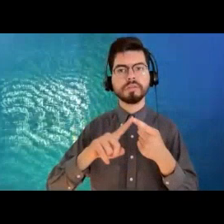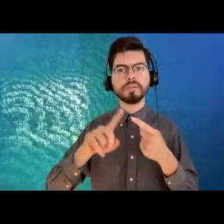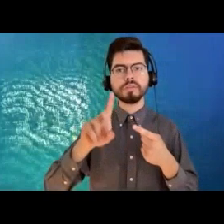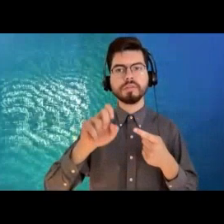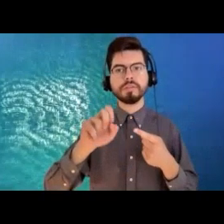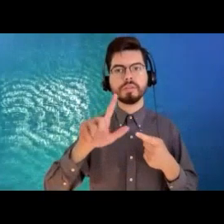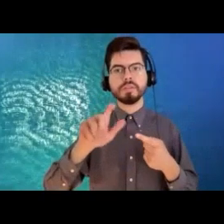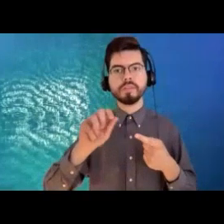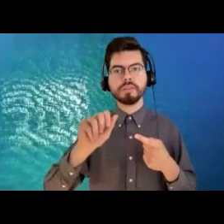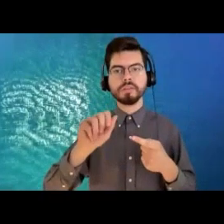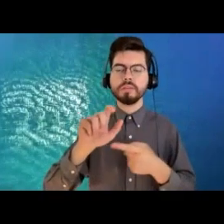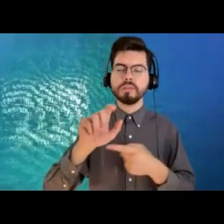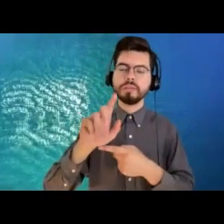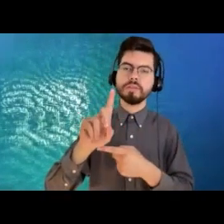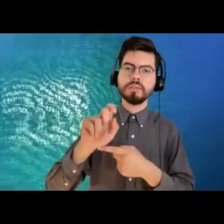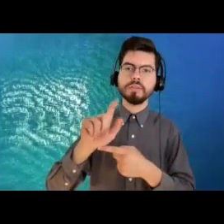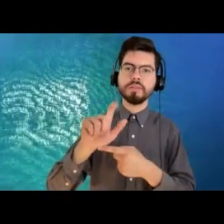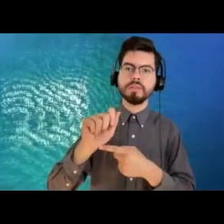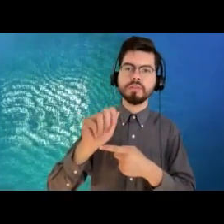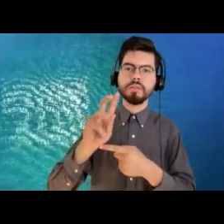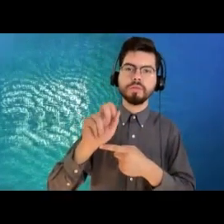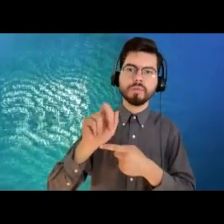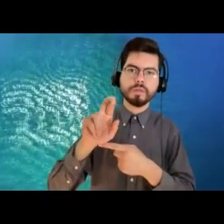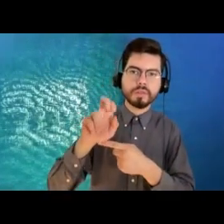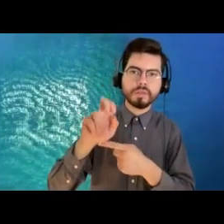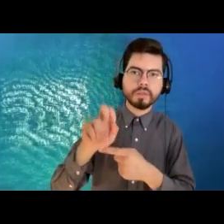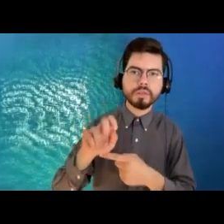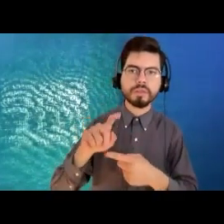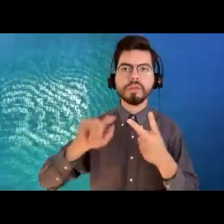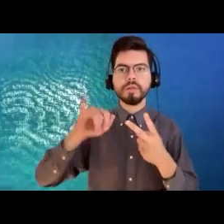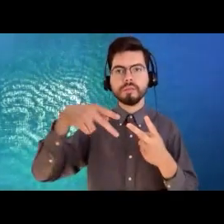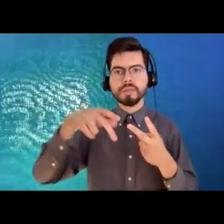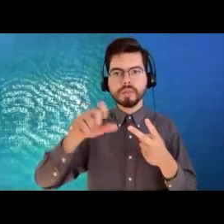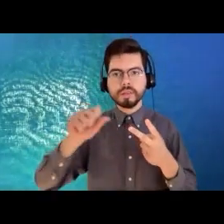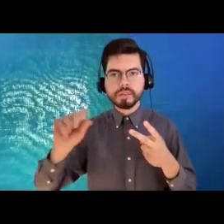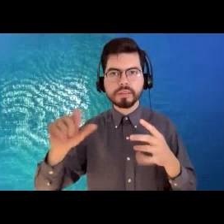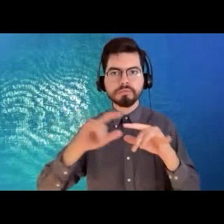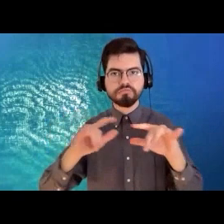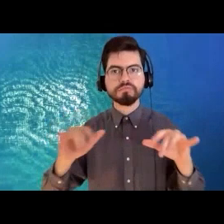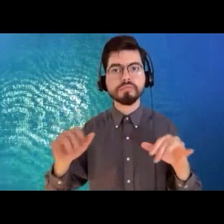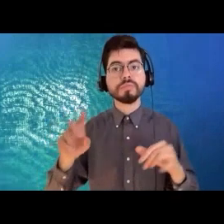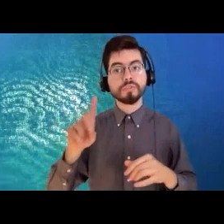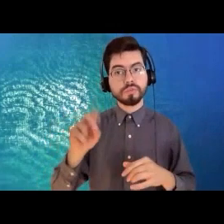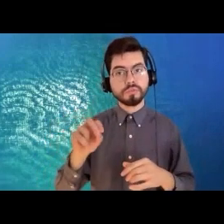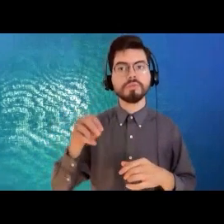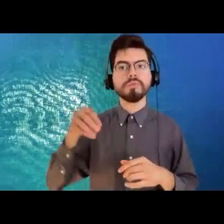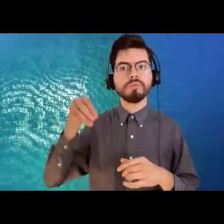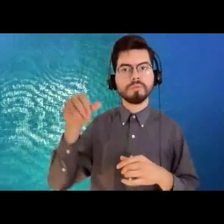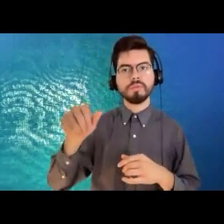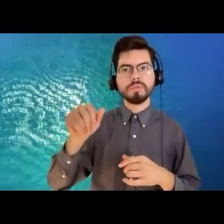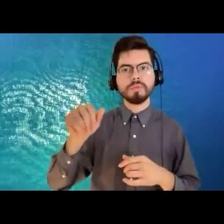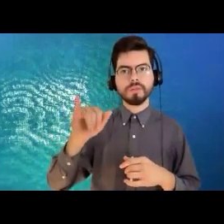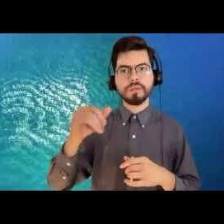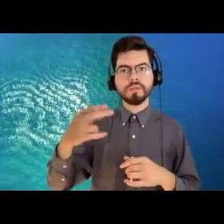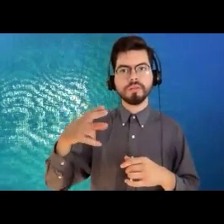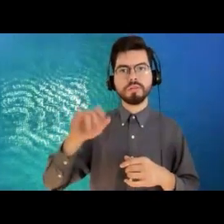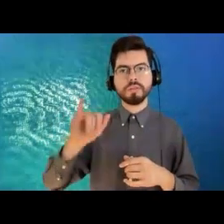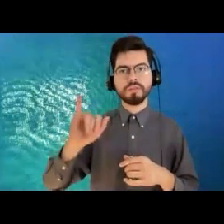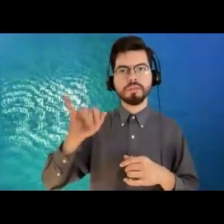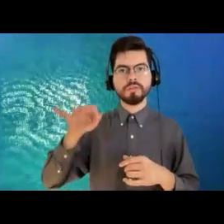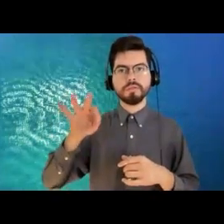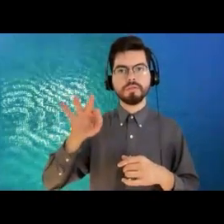YPSS, and our Stock and Over Snow, they do also pay franchise fees to the government. And so their